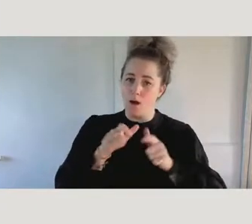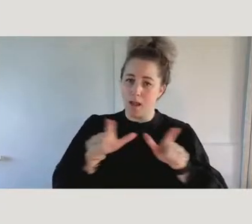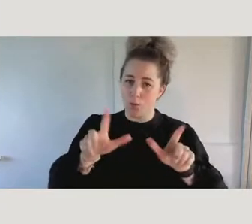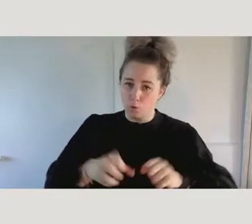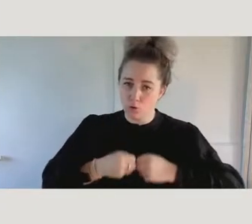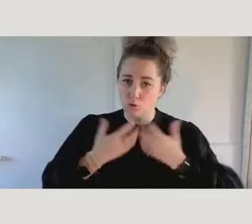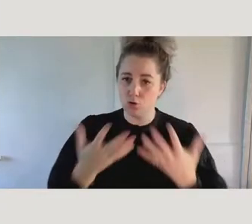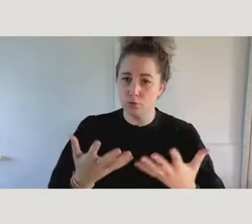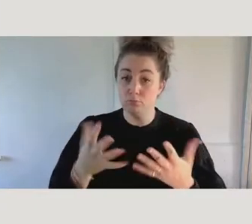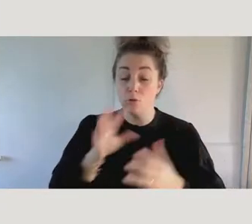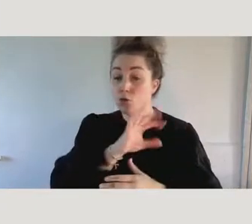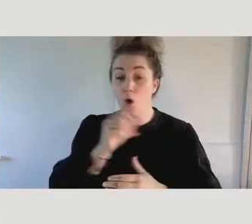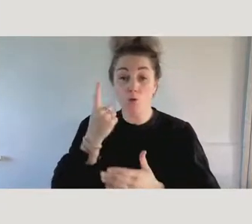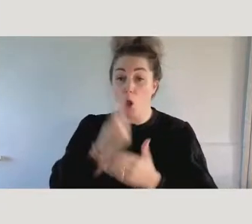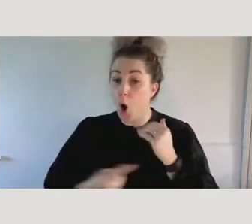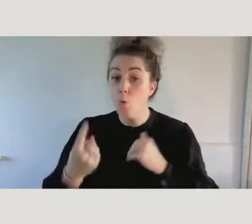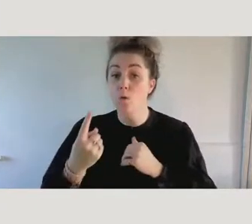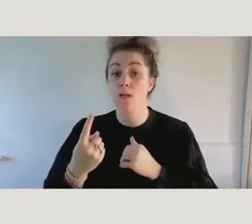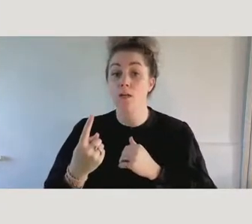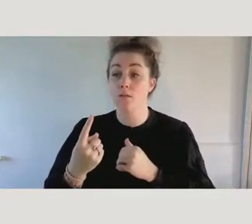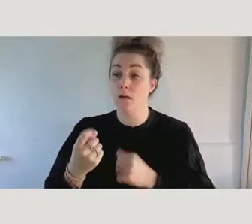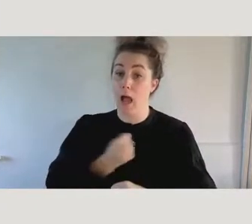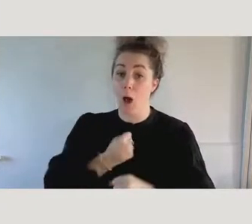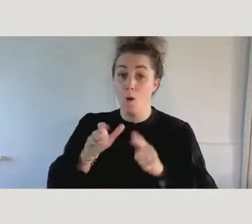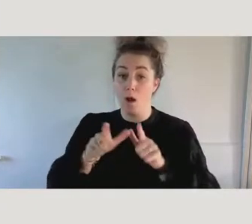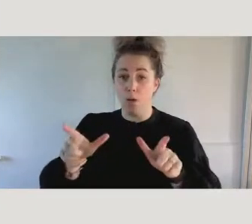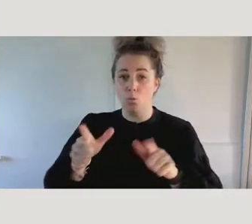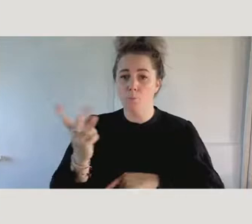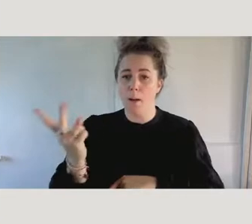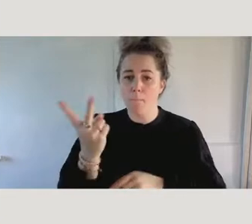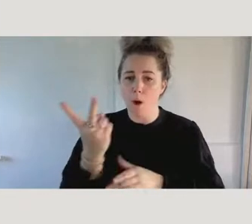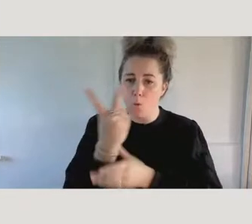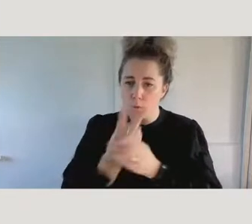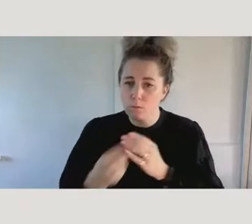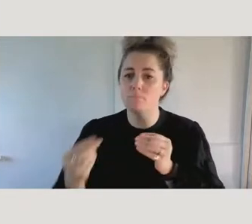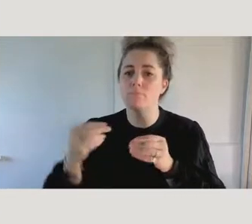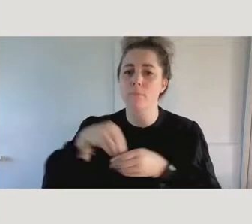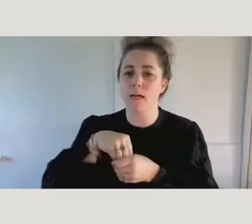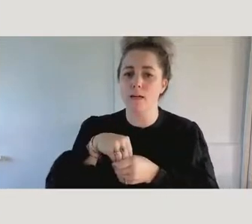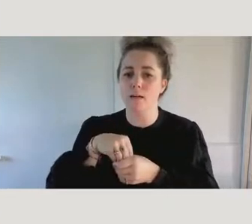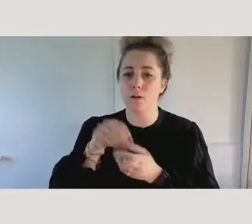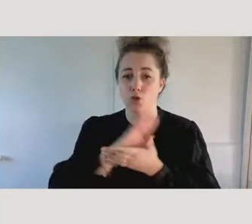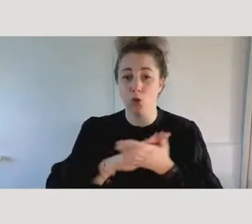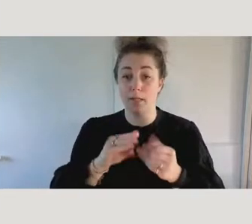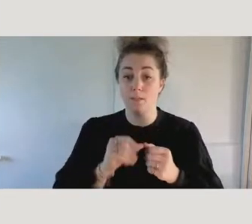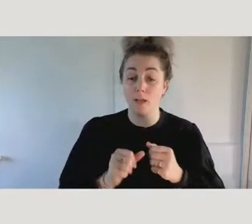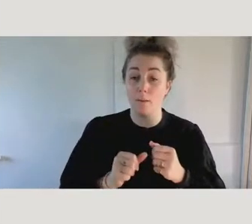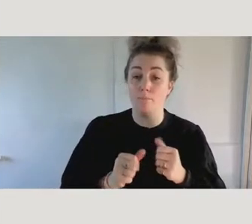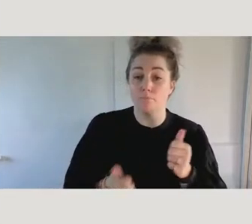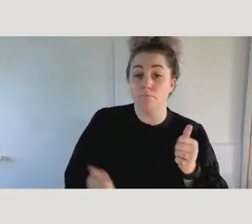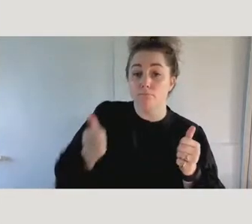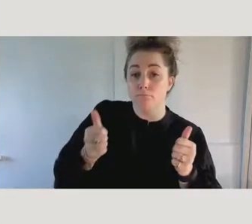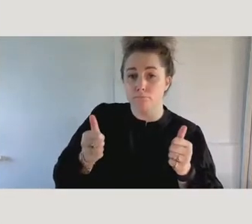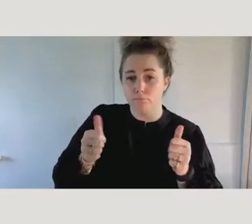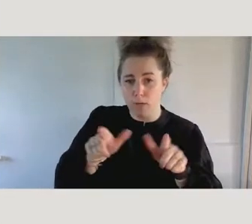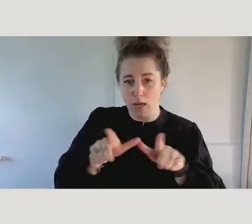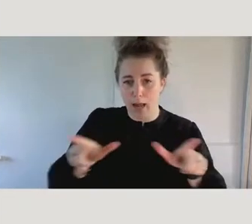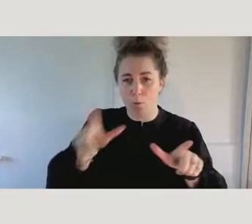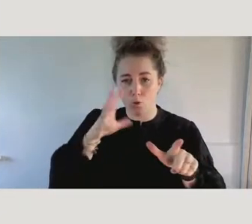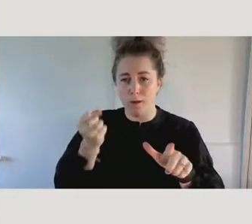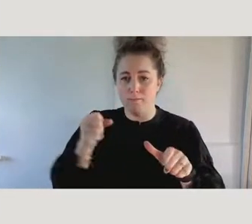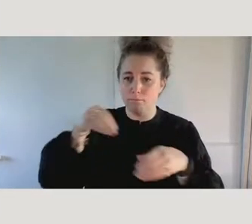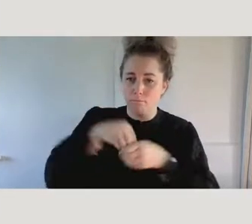not exclusively but included of any other language it will come so they'll have some prominence it will have the